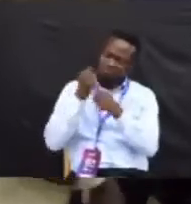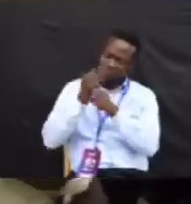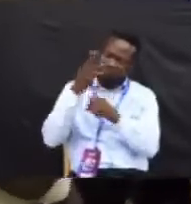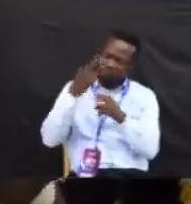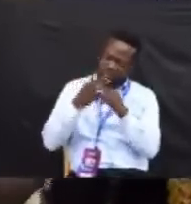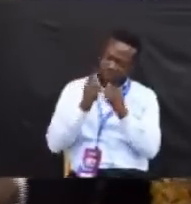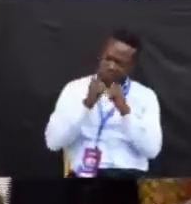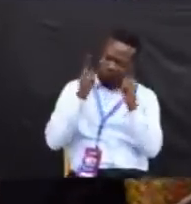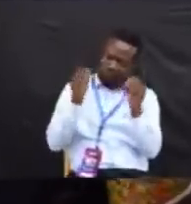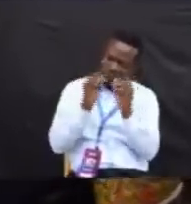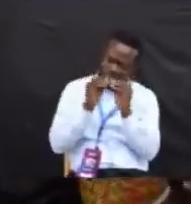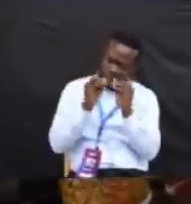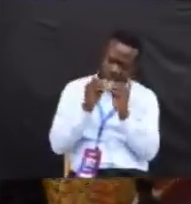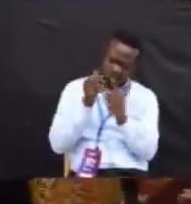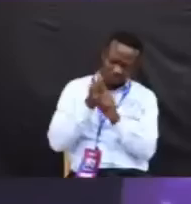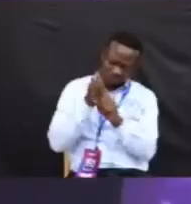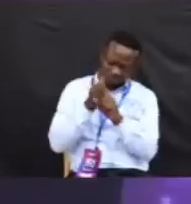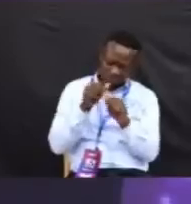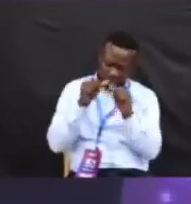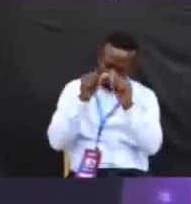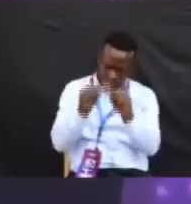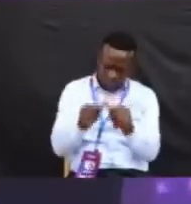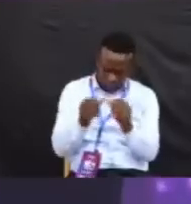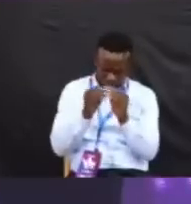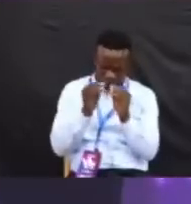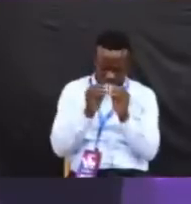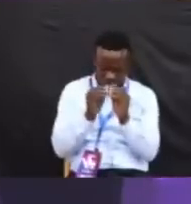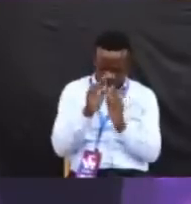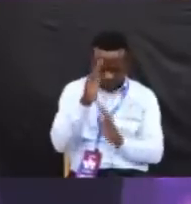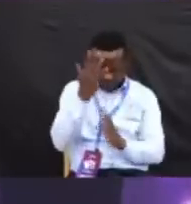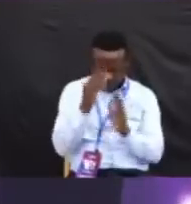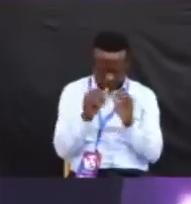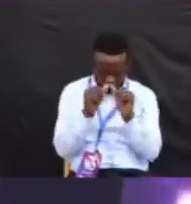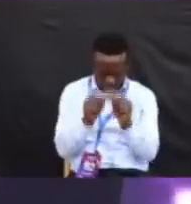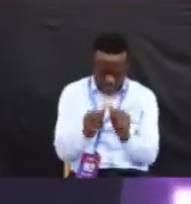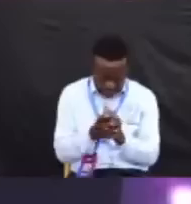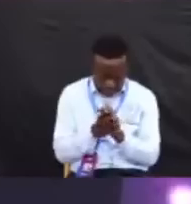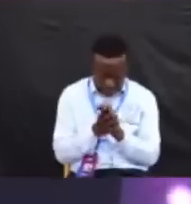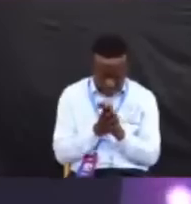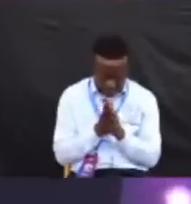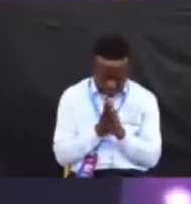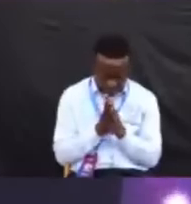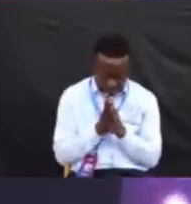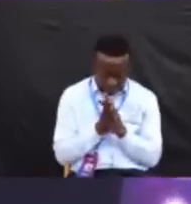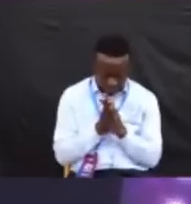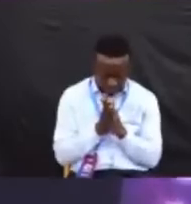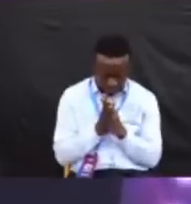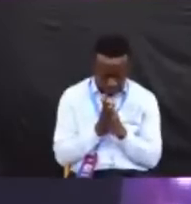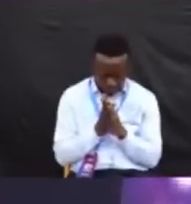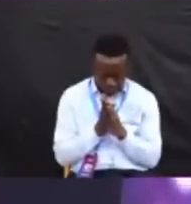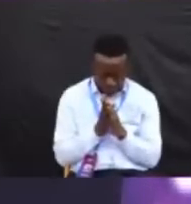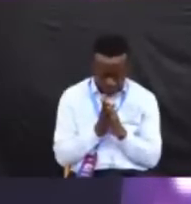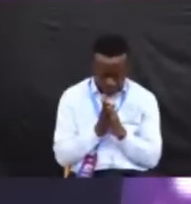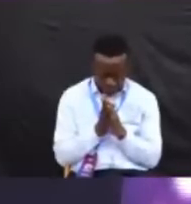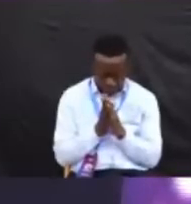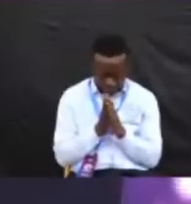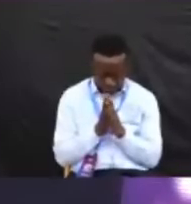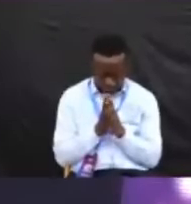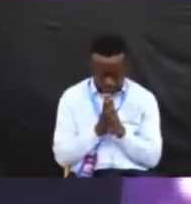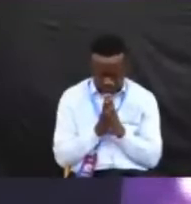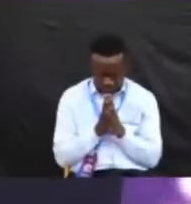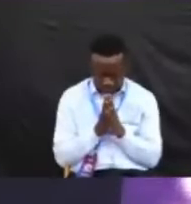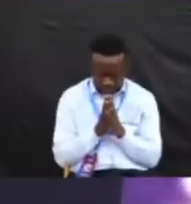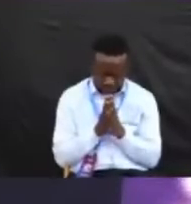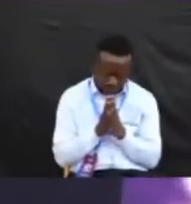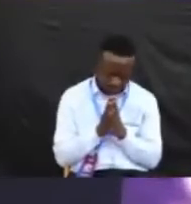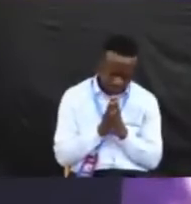And this God has held his church and brought his church far. That is the reason why when we